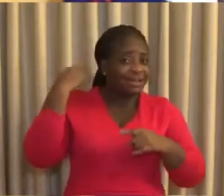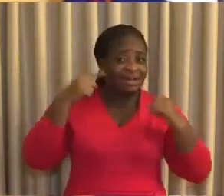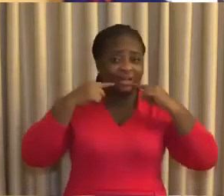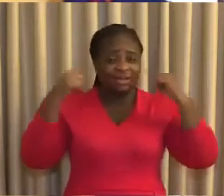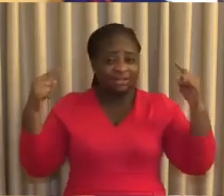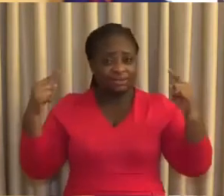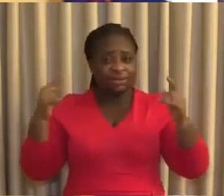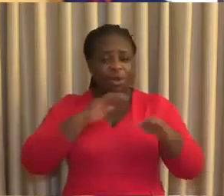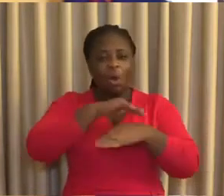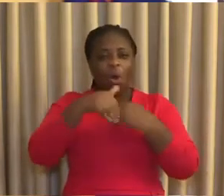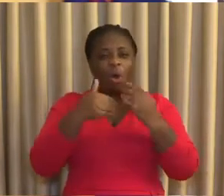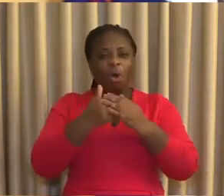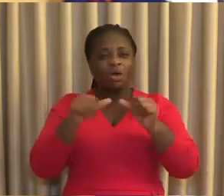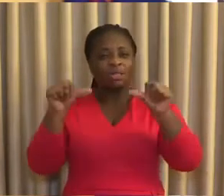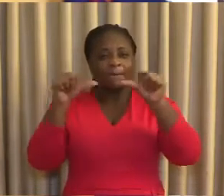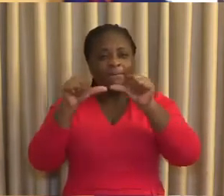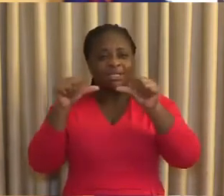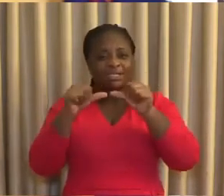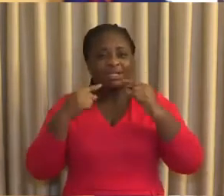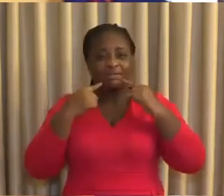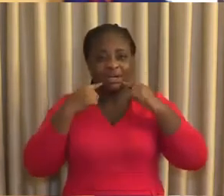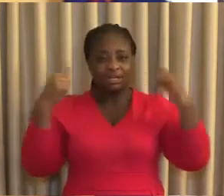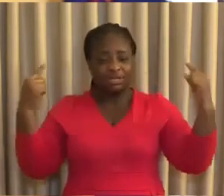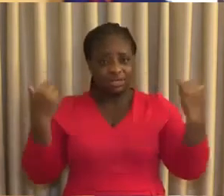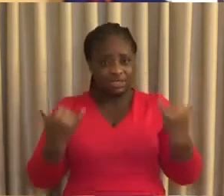announced tonight will be subject to constant review.